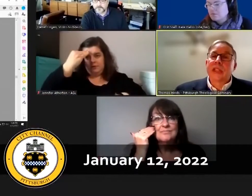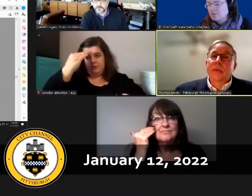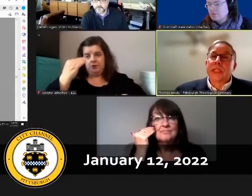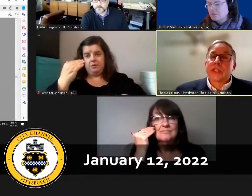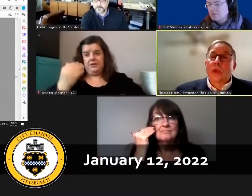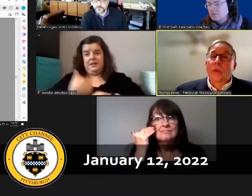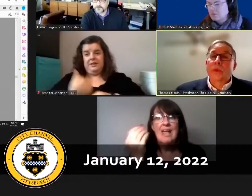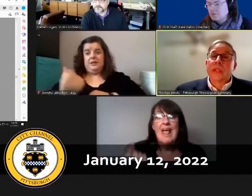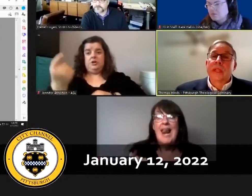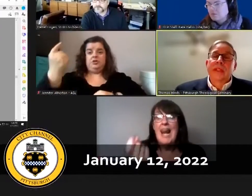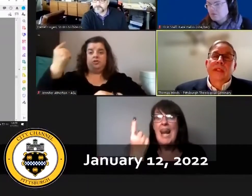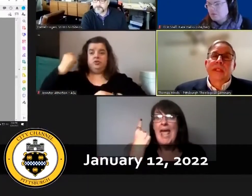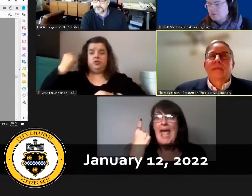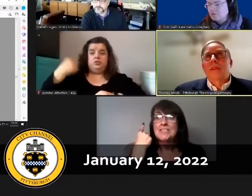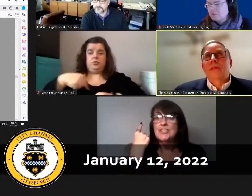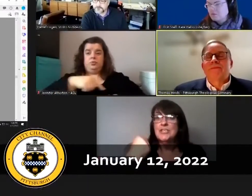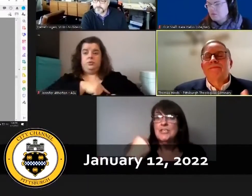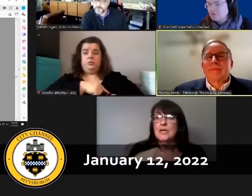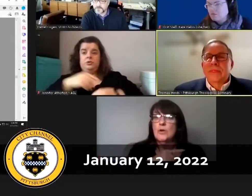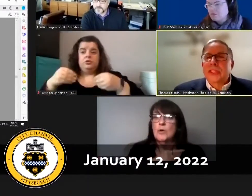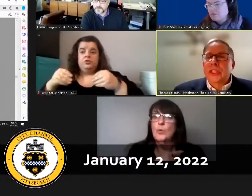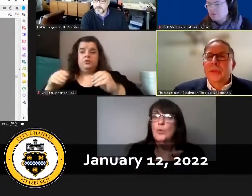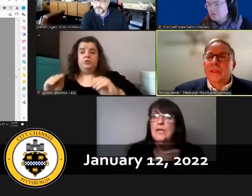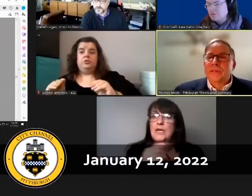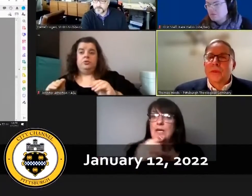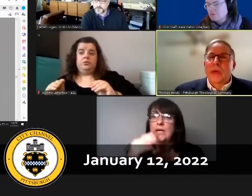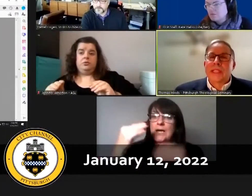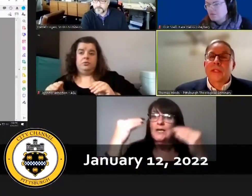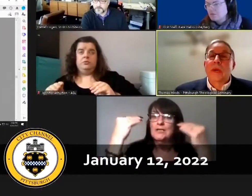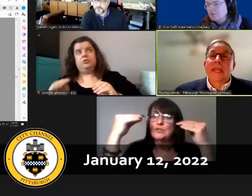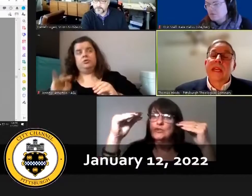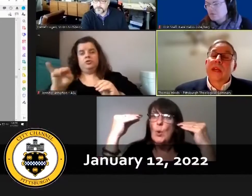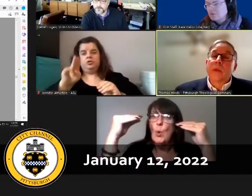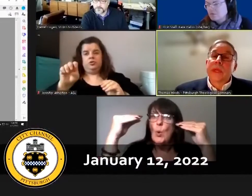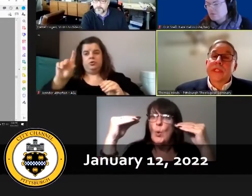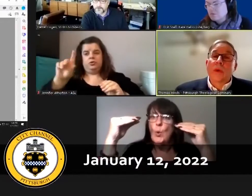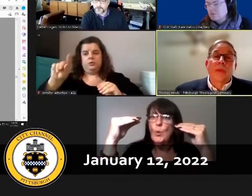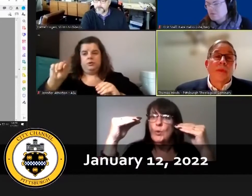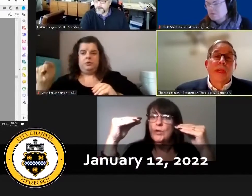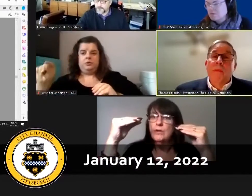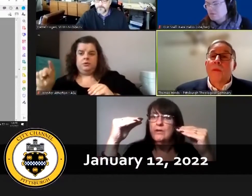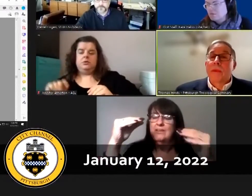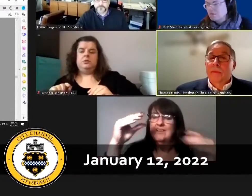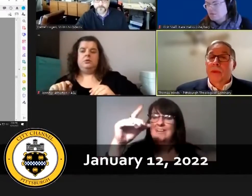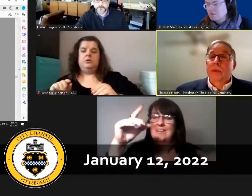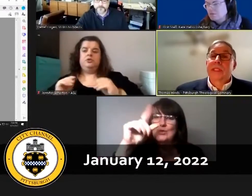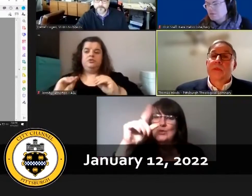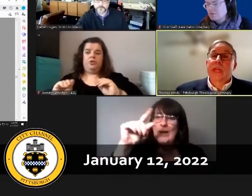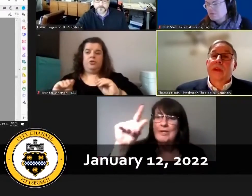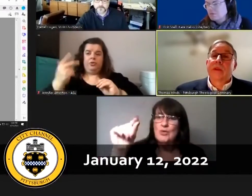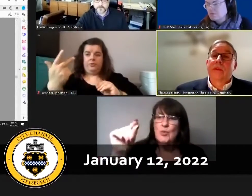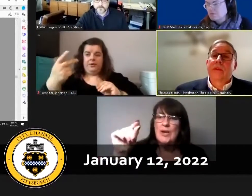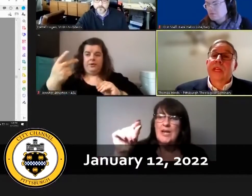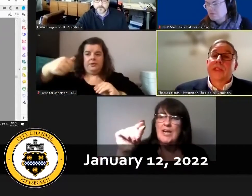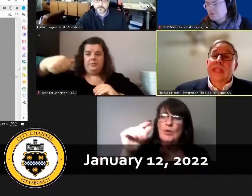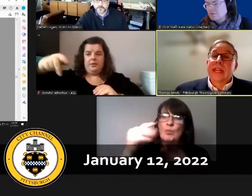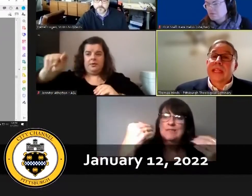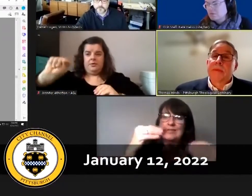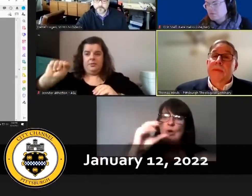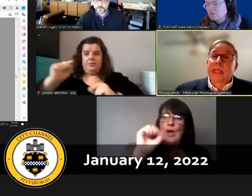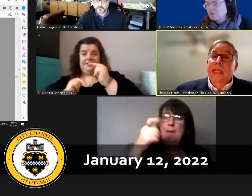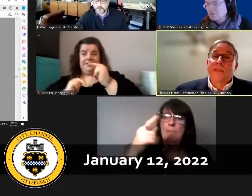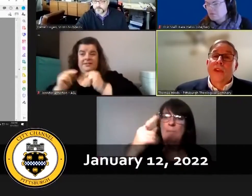we sold, or June of 2020, we sold 3 apartment buildings we own so they could